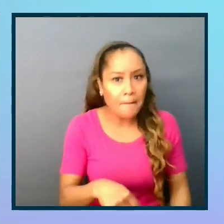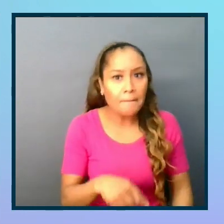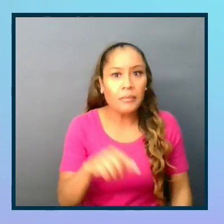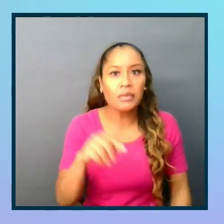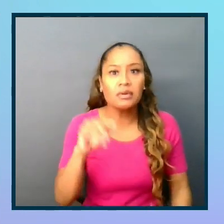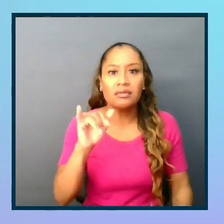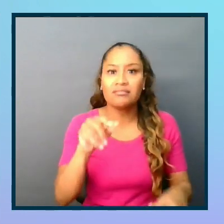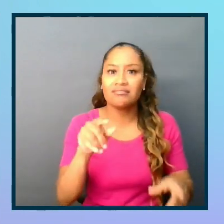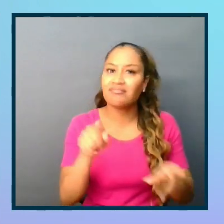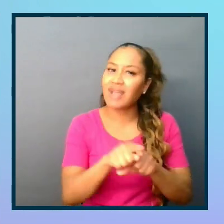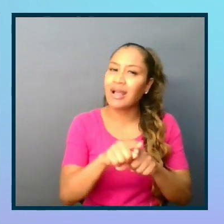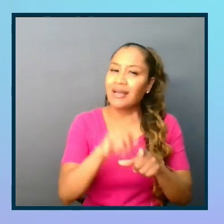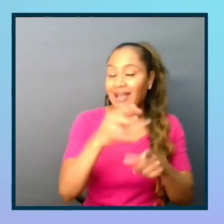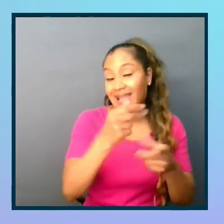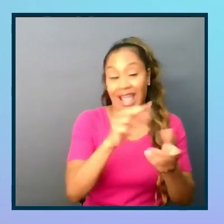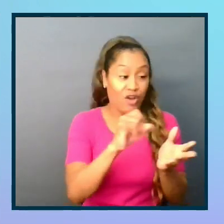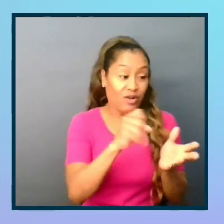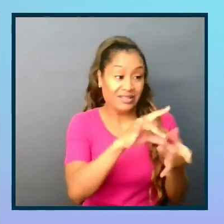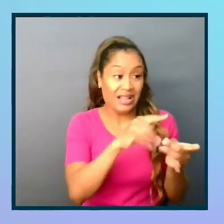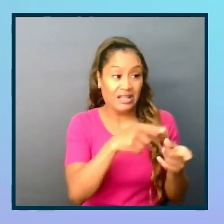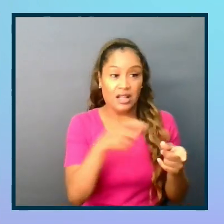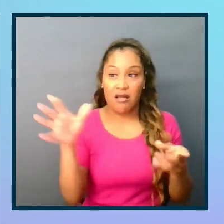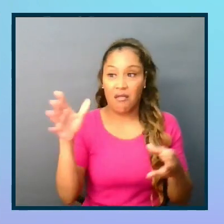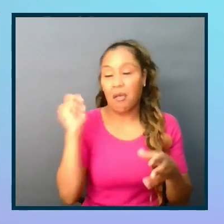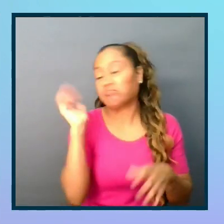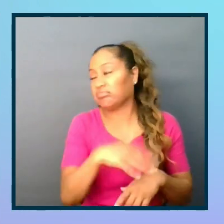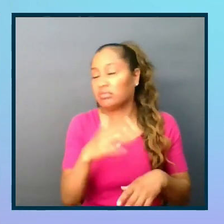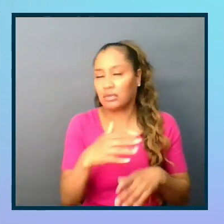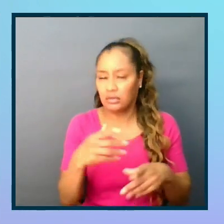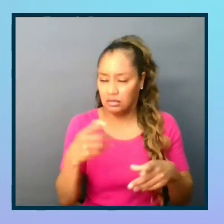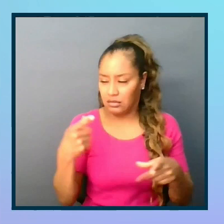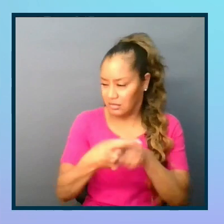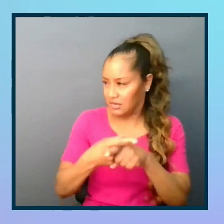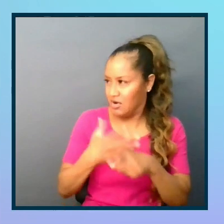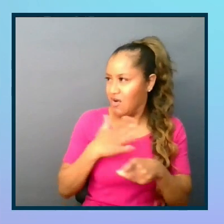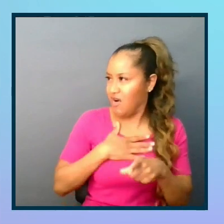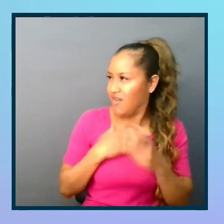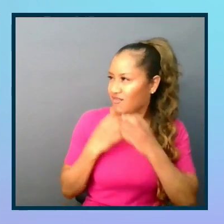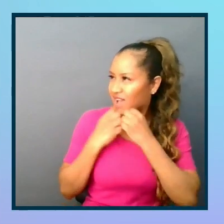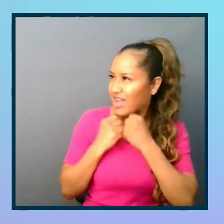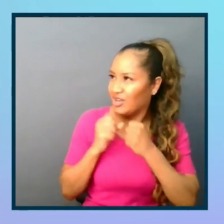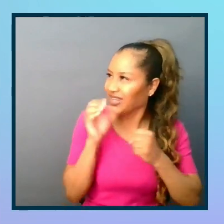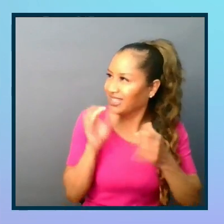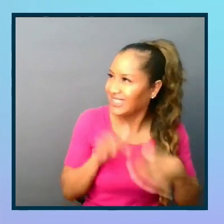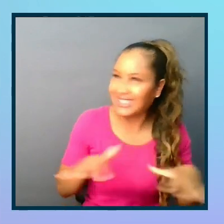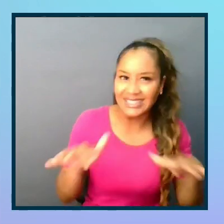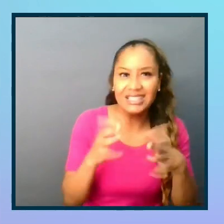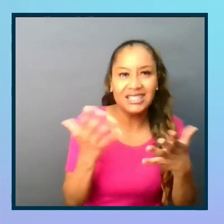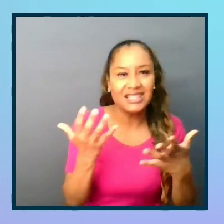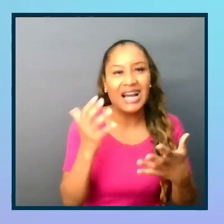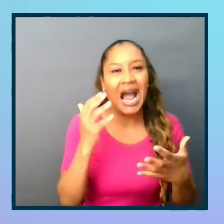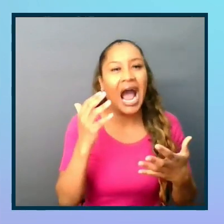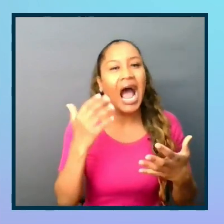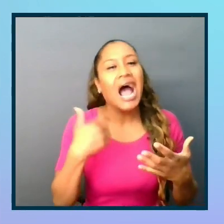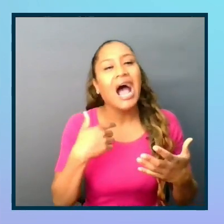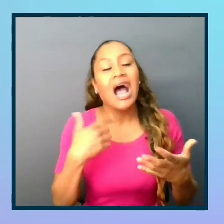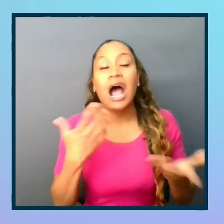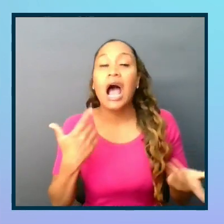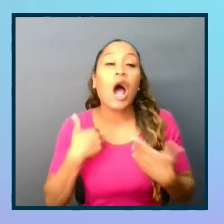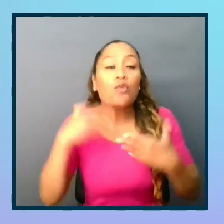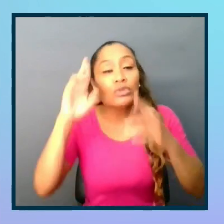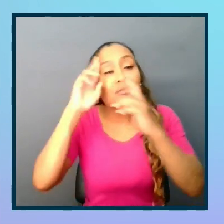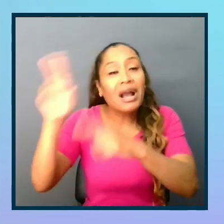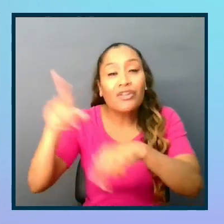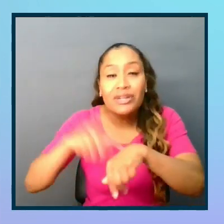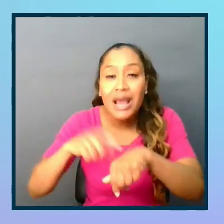Harris said, collide with some of our other values as well. It's just, I'm trying to be respectful of their time, but I'm